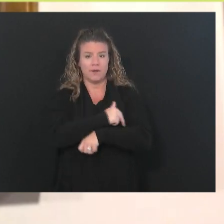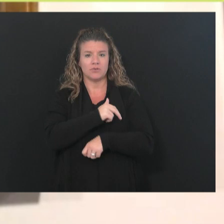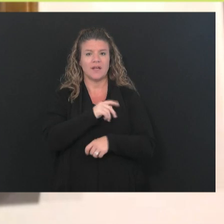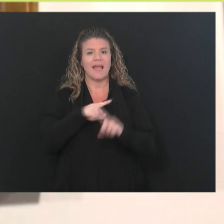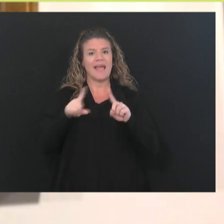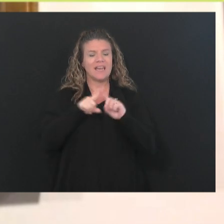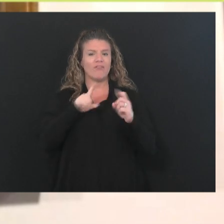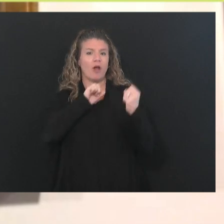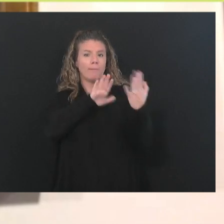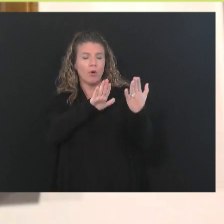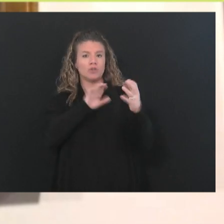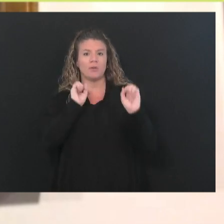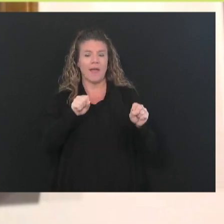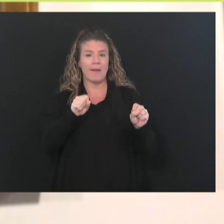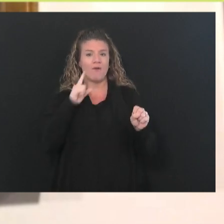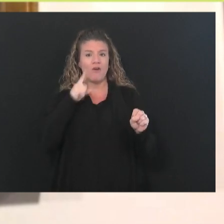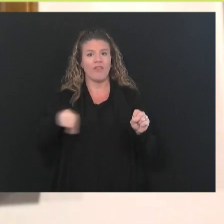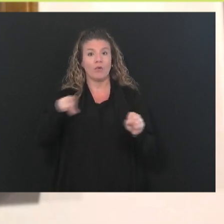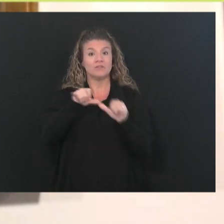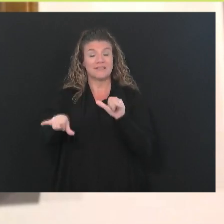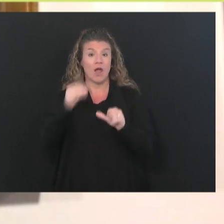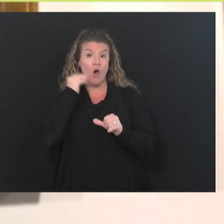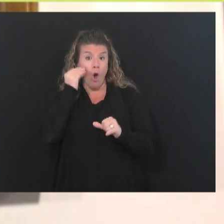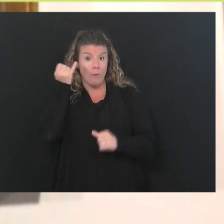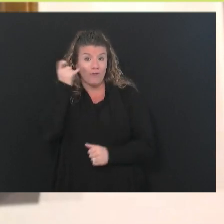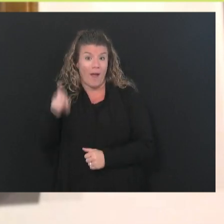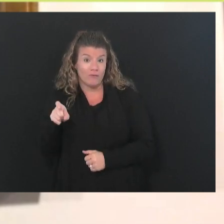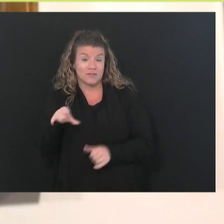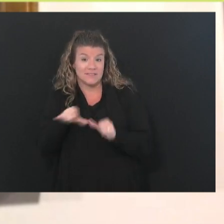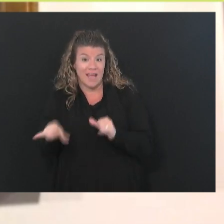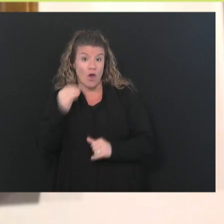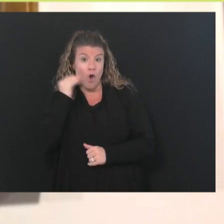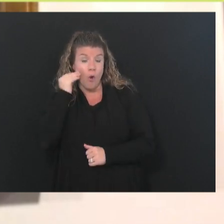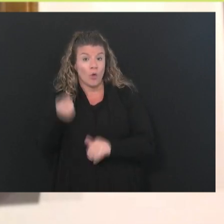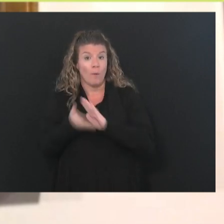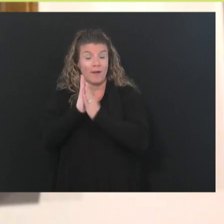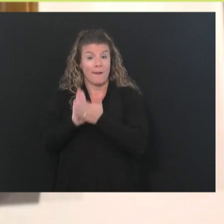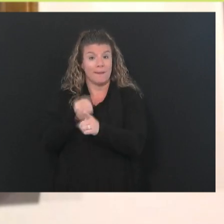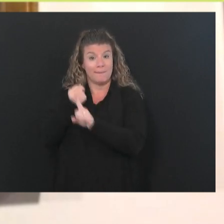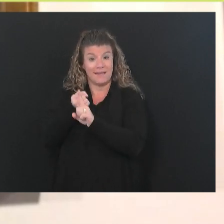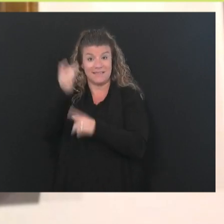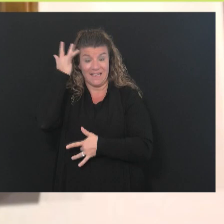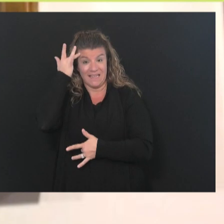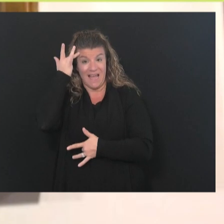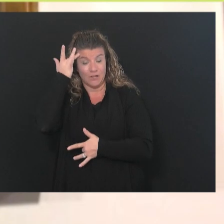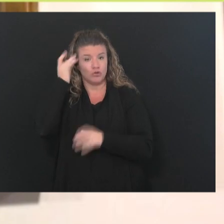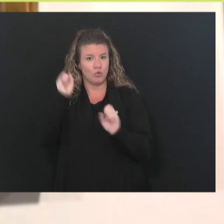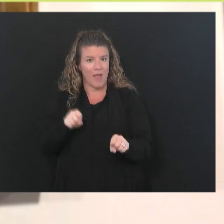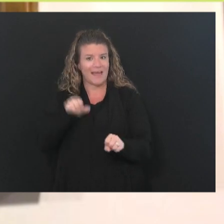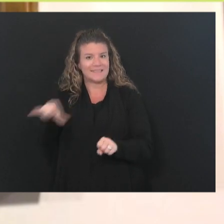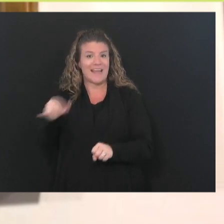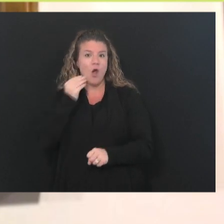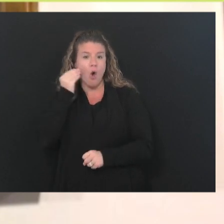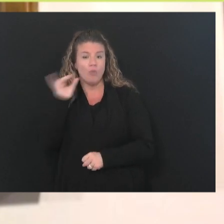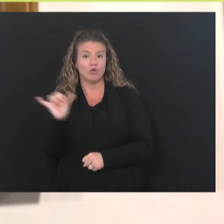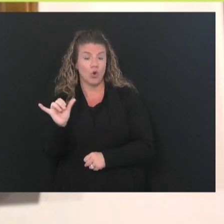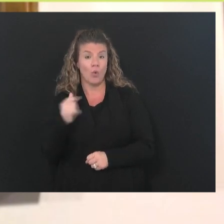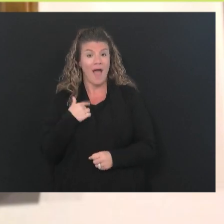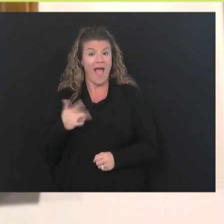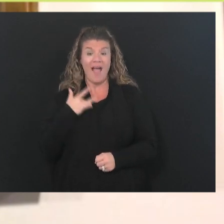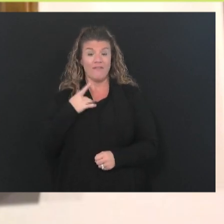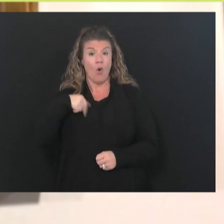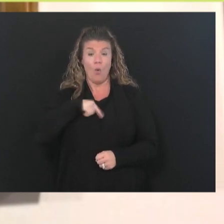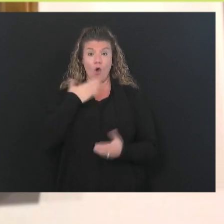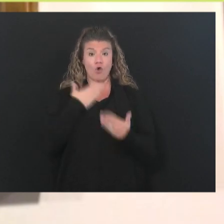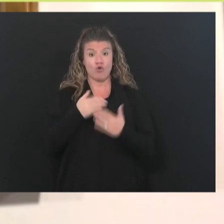be able to help people stay in their homes if indeed they do get sick with the COVID virus. So I think that we are in relatively good shape. You